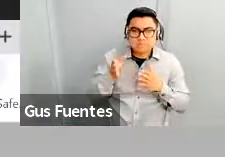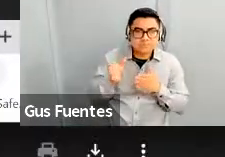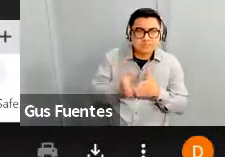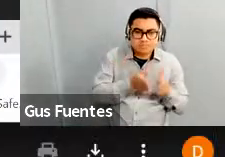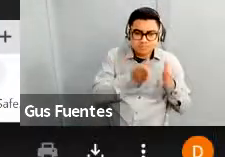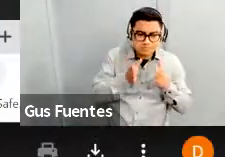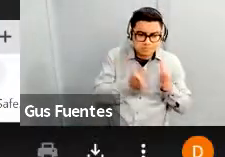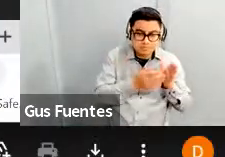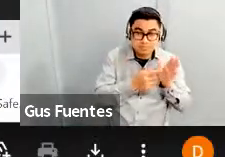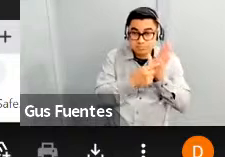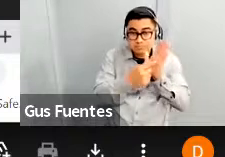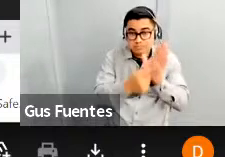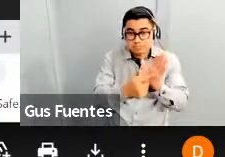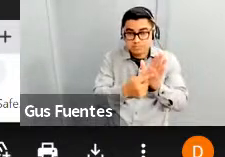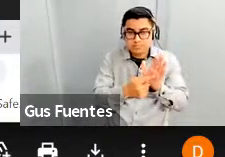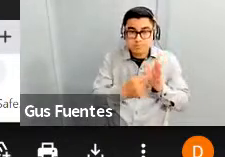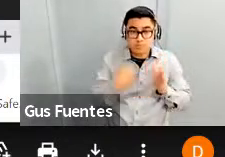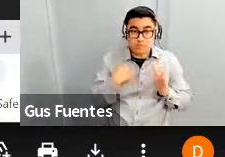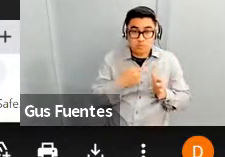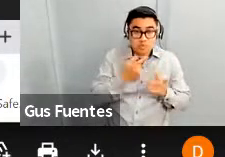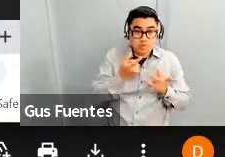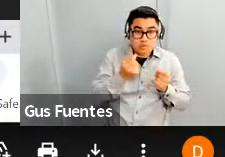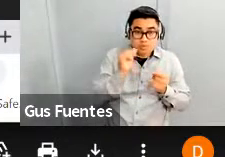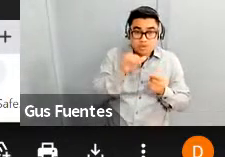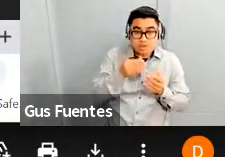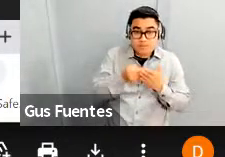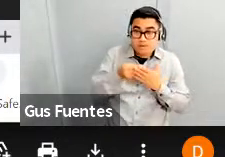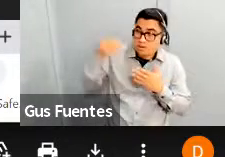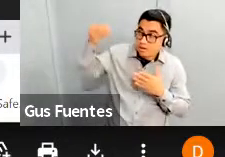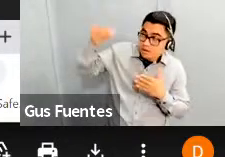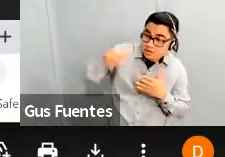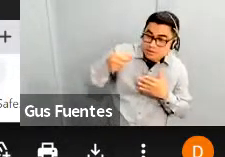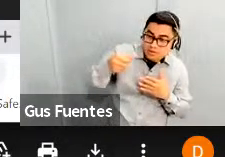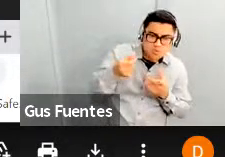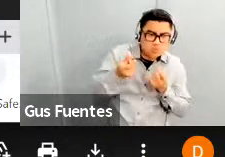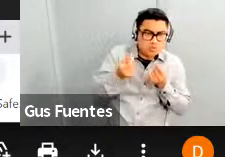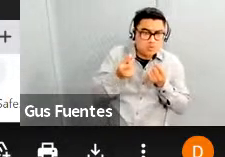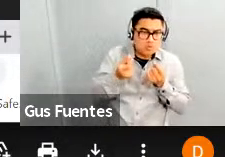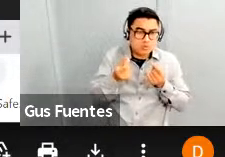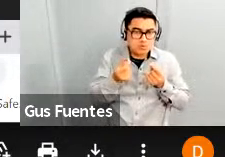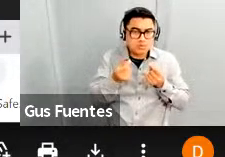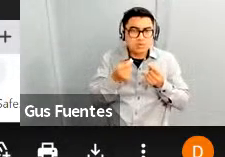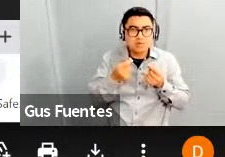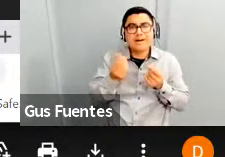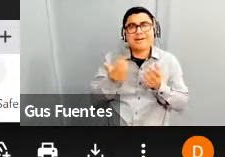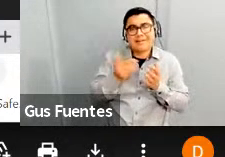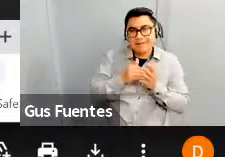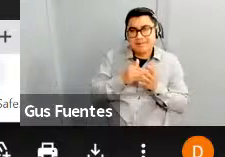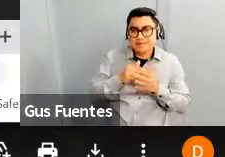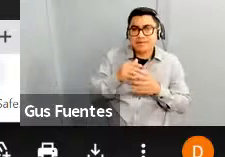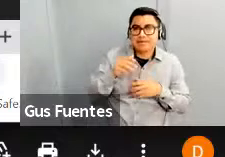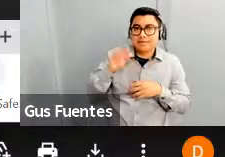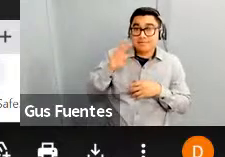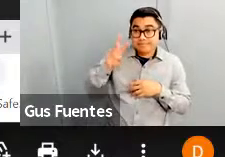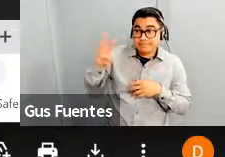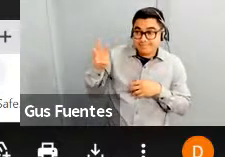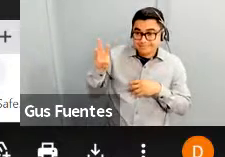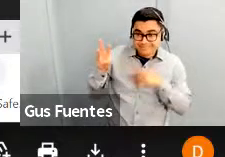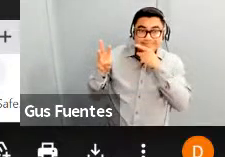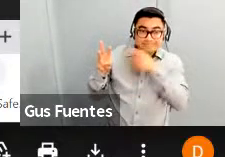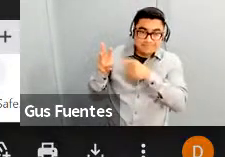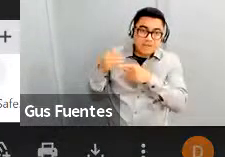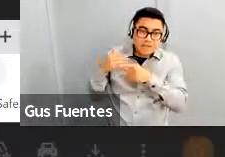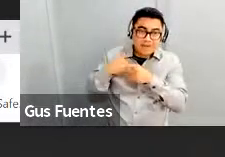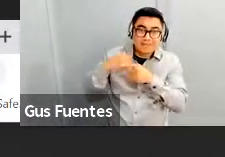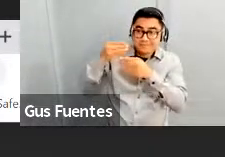plan budget list. And again, these are all linked. This is more detail